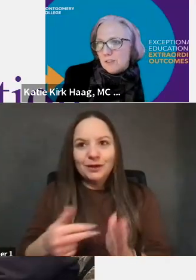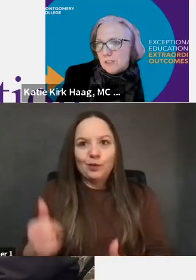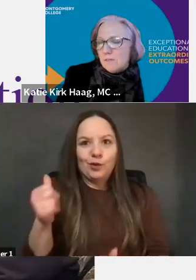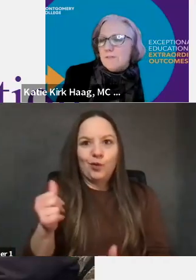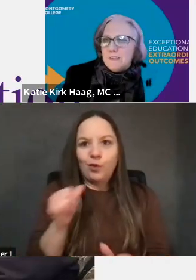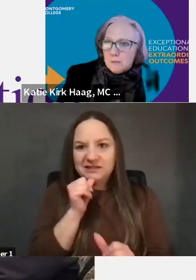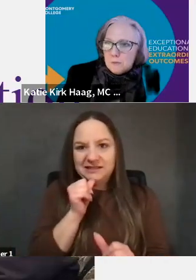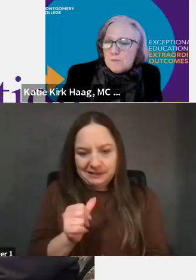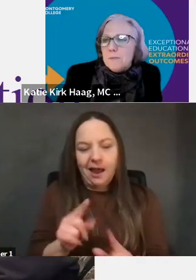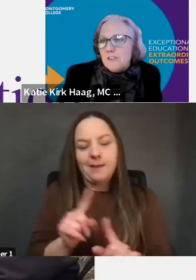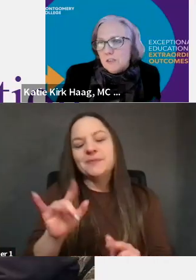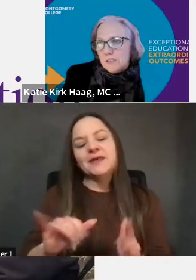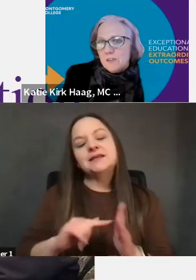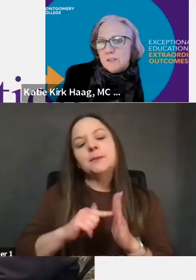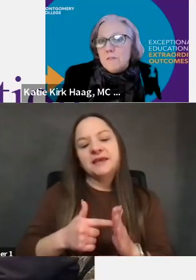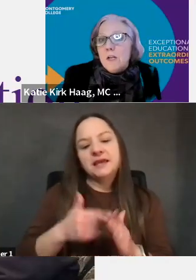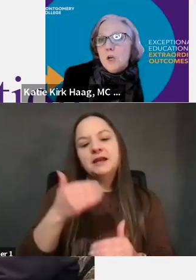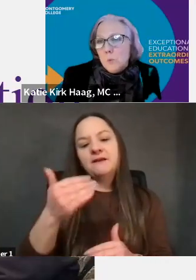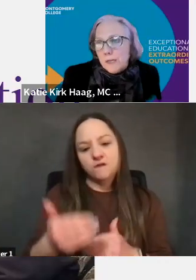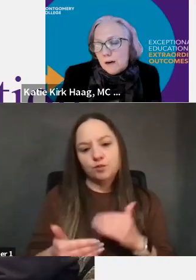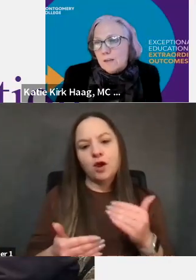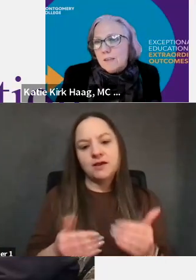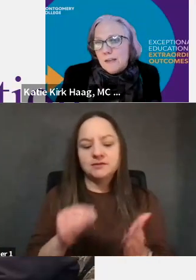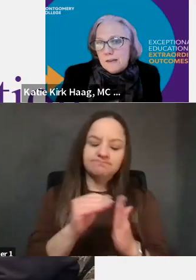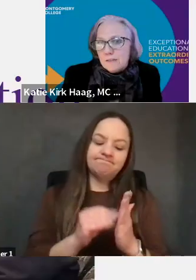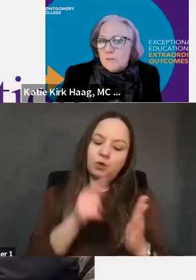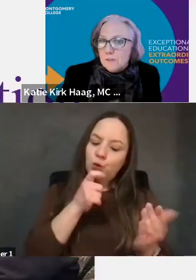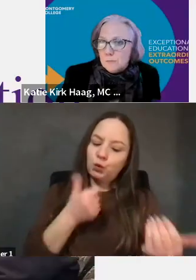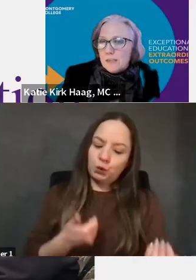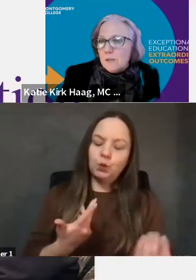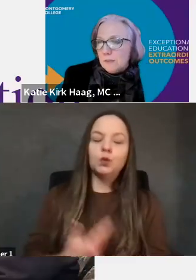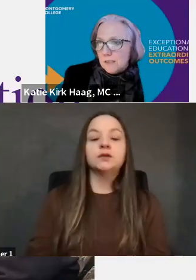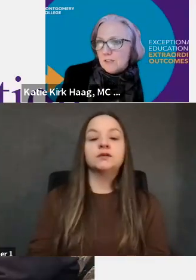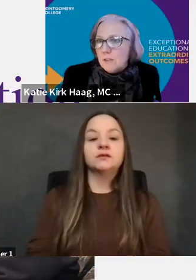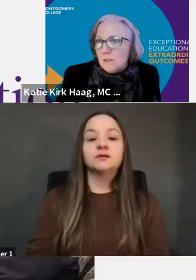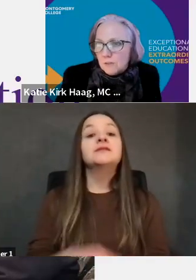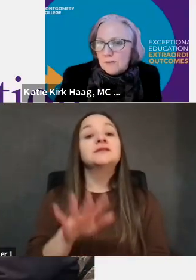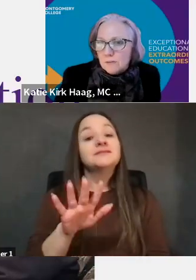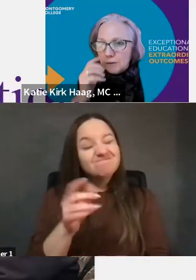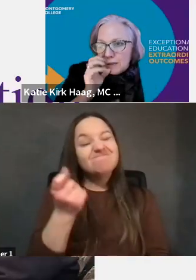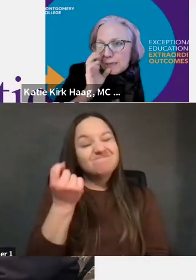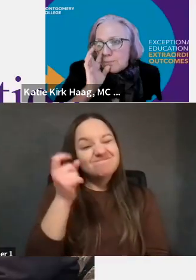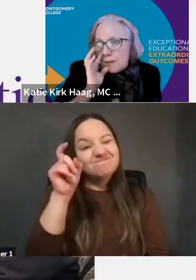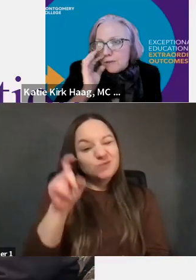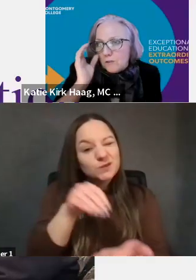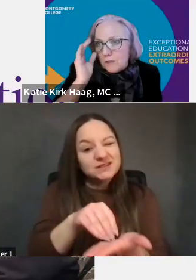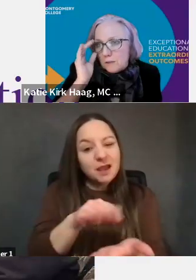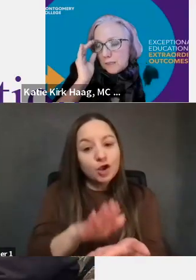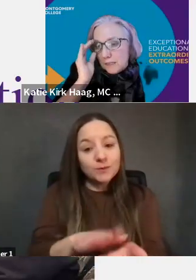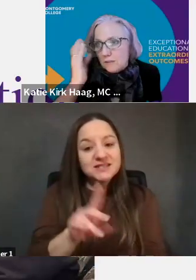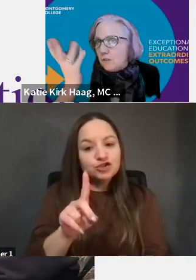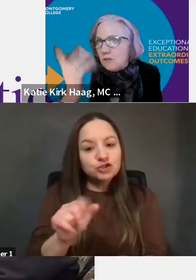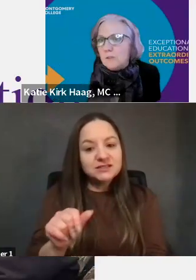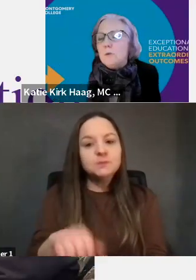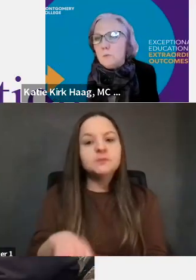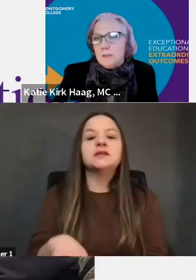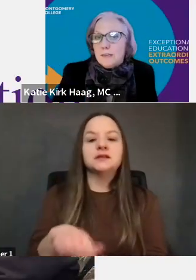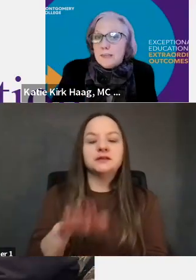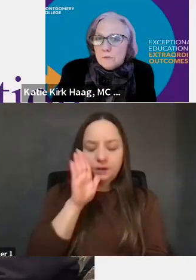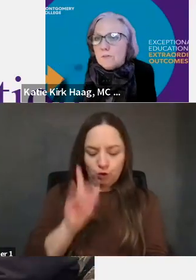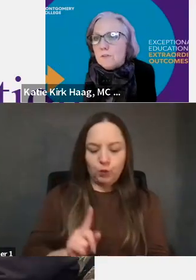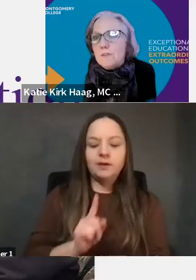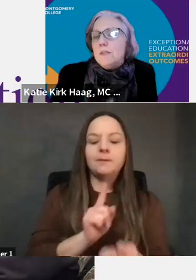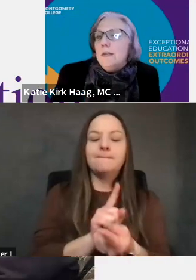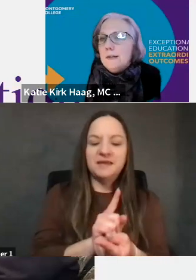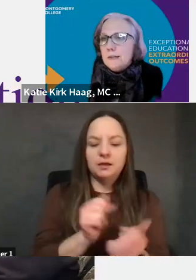our process. You're going to fill out some information on yourself. We are going to ask for some documentation of your disability, and then you're going to meet individually with one of